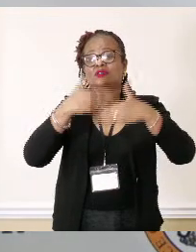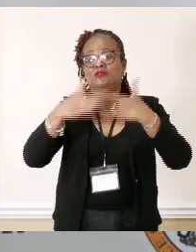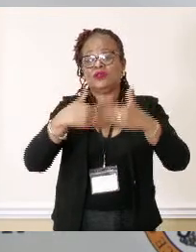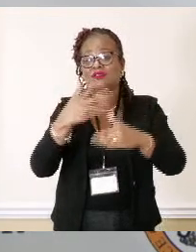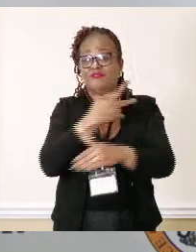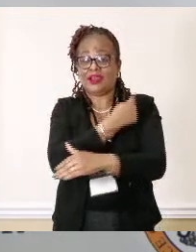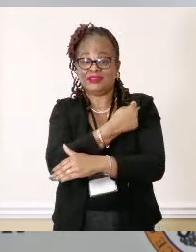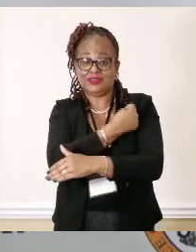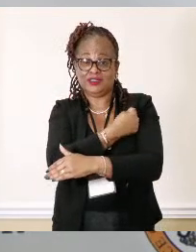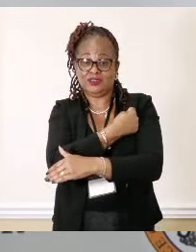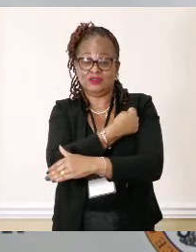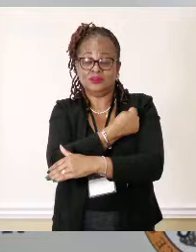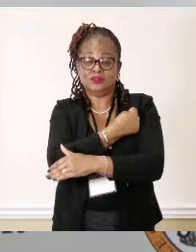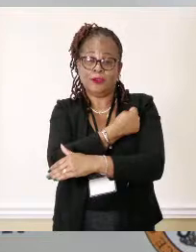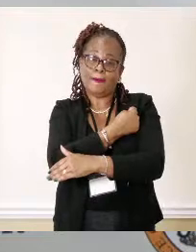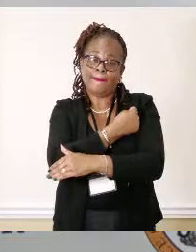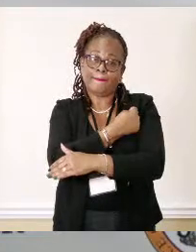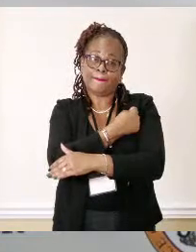vaccine